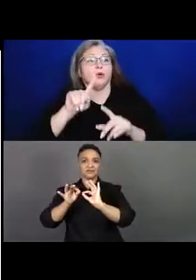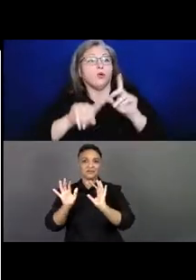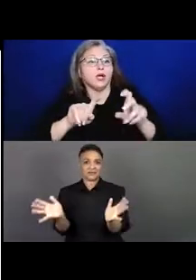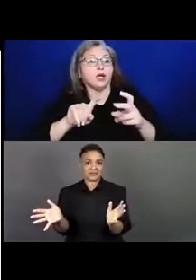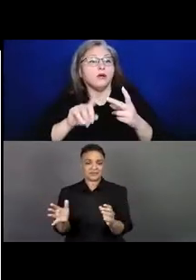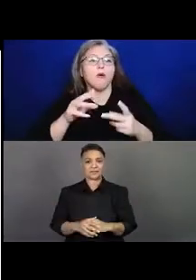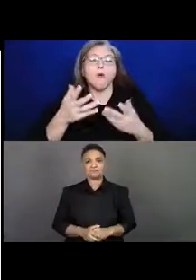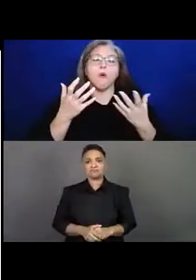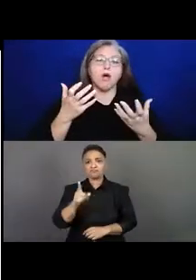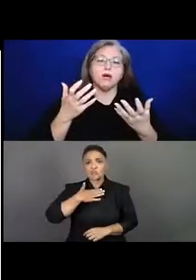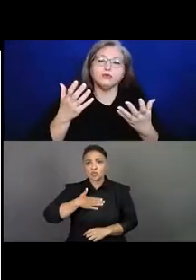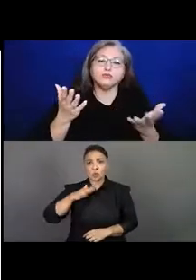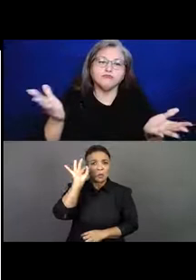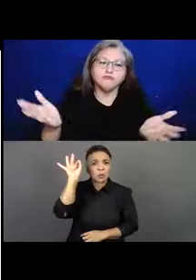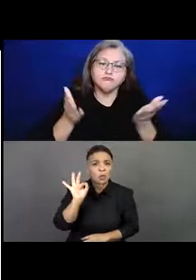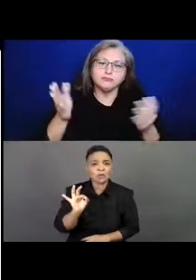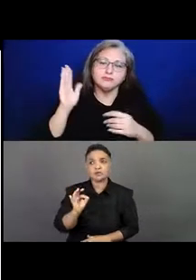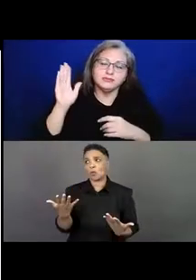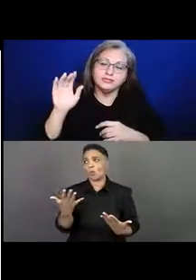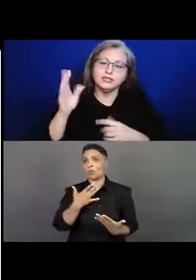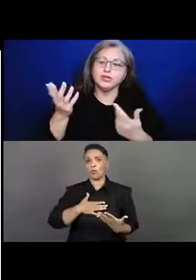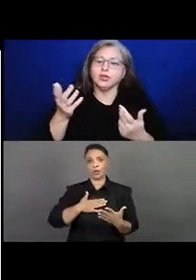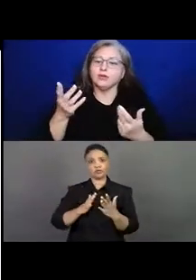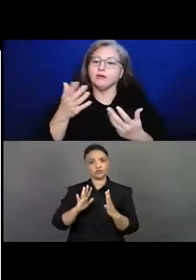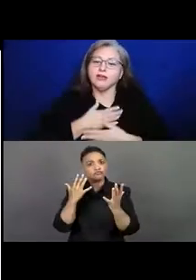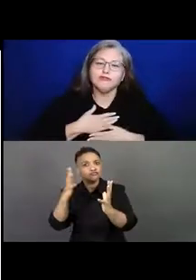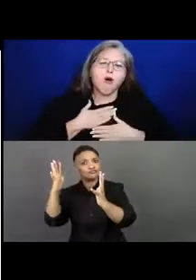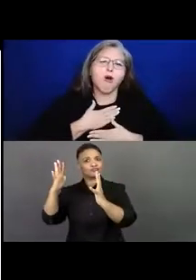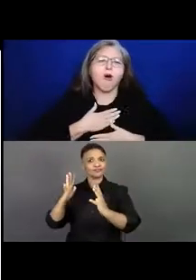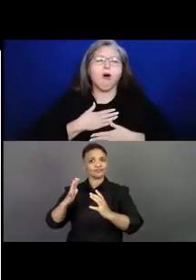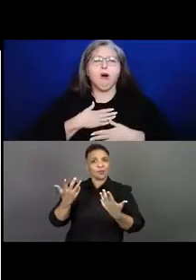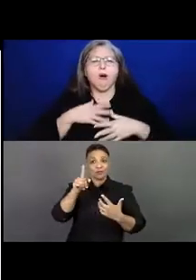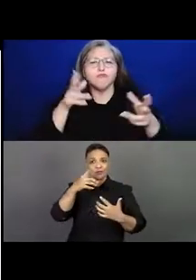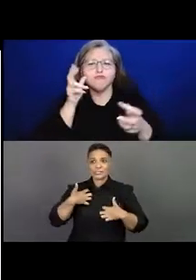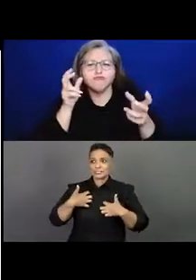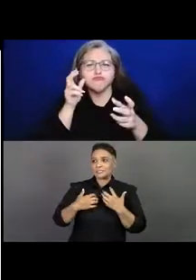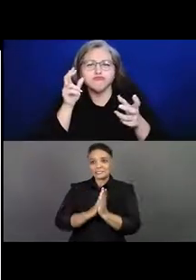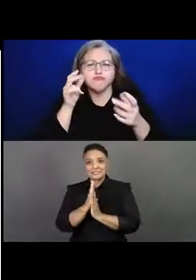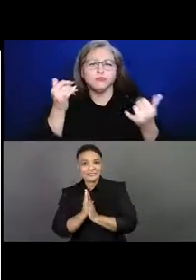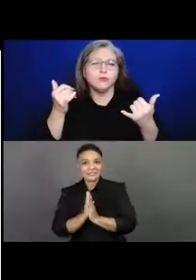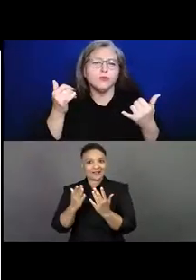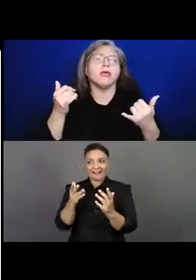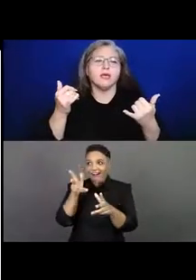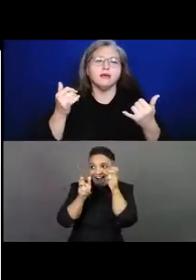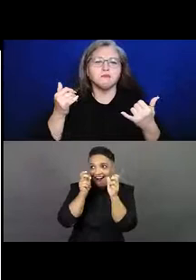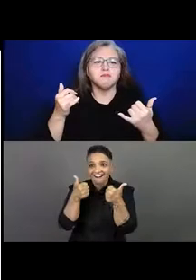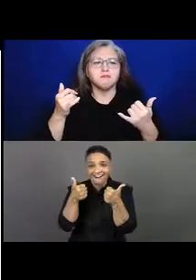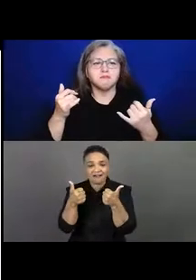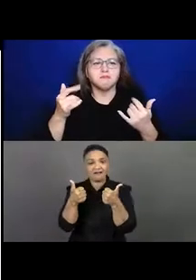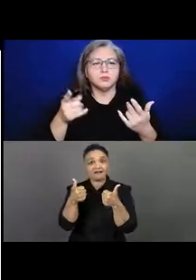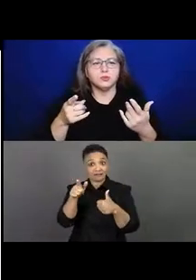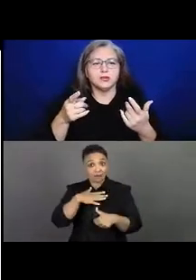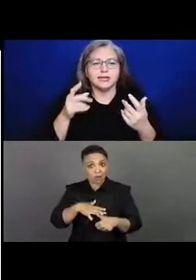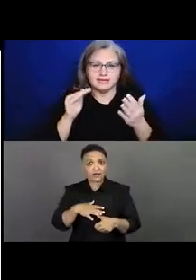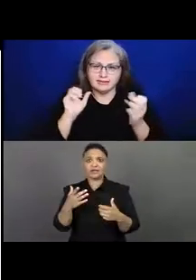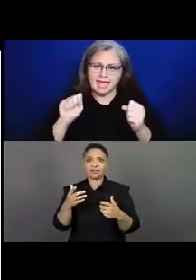know you want to encourage the speakers, or you enjoy the session today, or just to cheer,